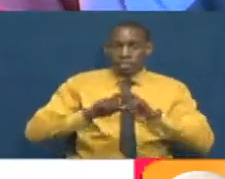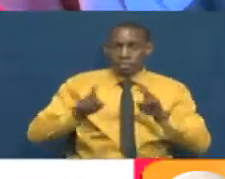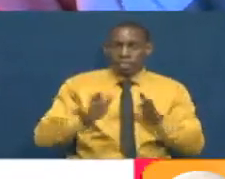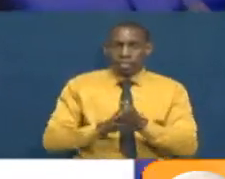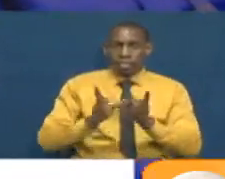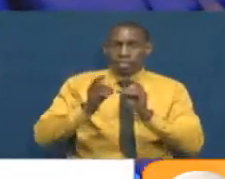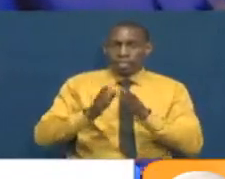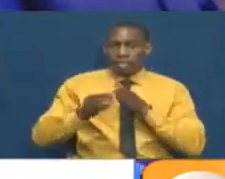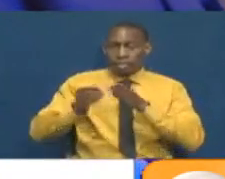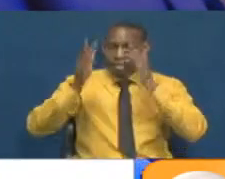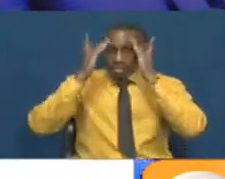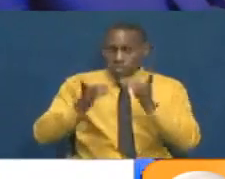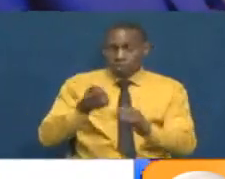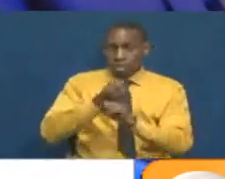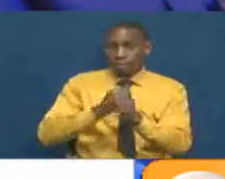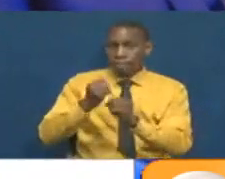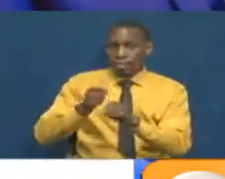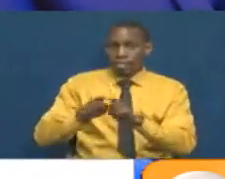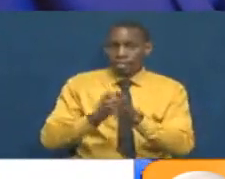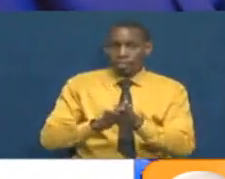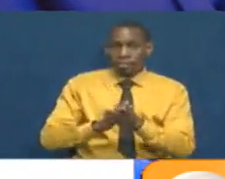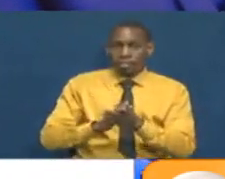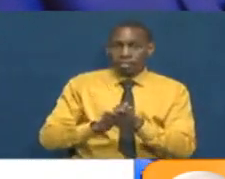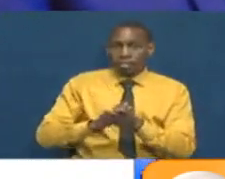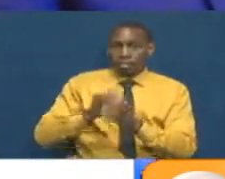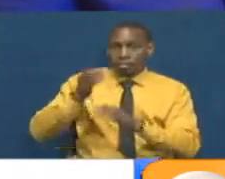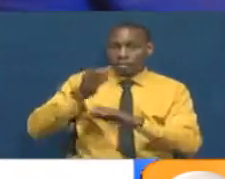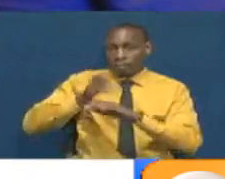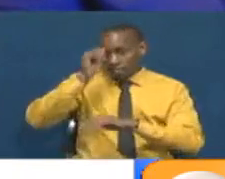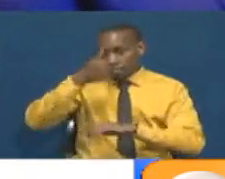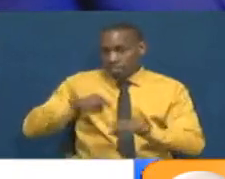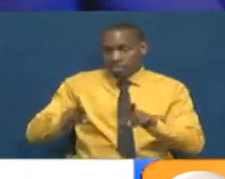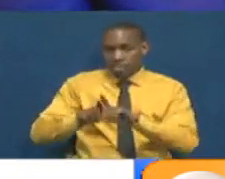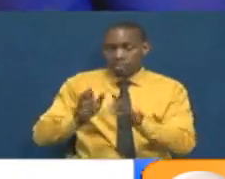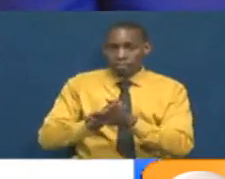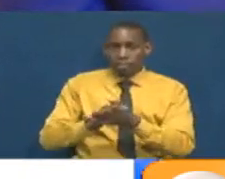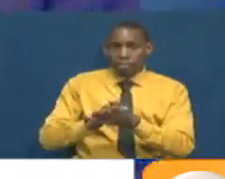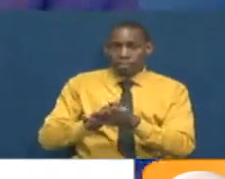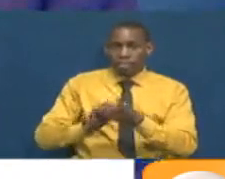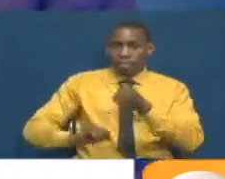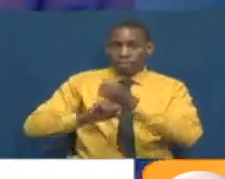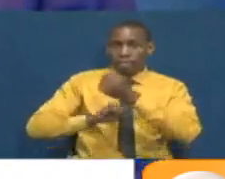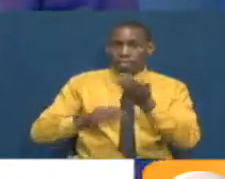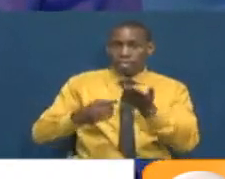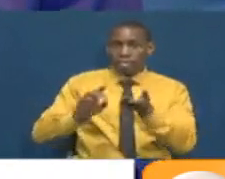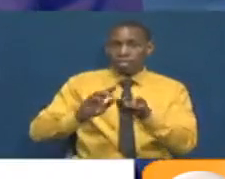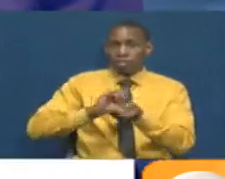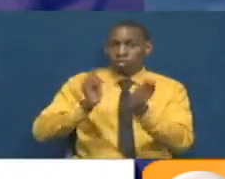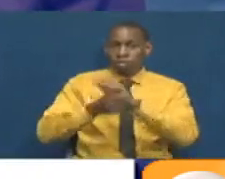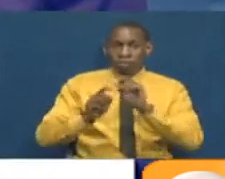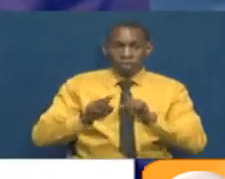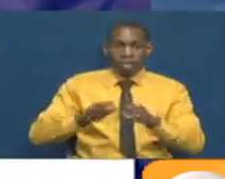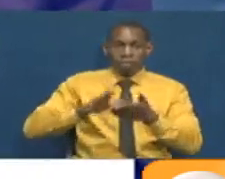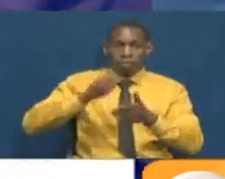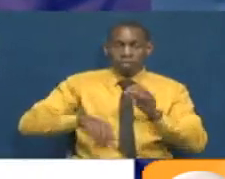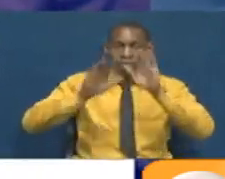making data-driven decision-making and artificial intelligence not only the cornerstone of its digital transformation, but also